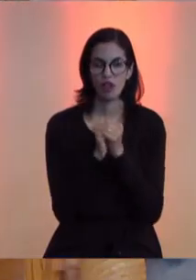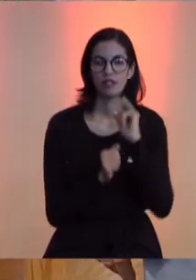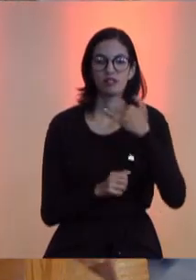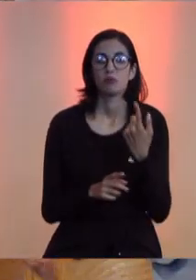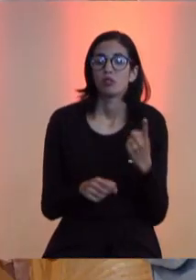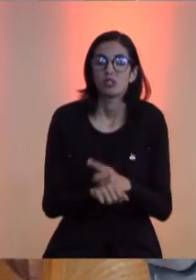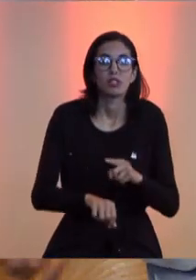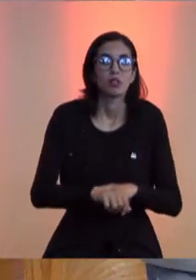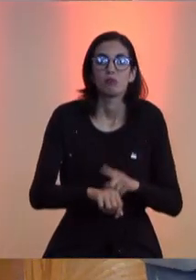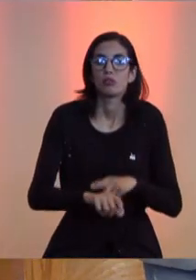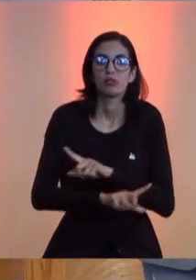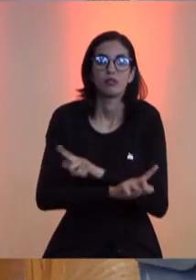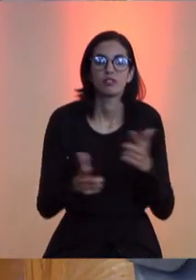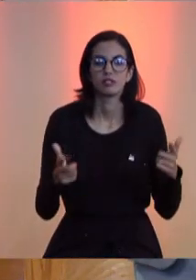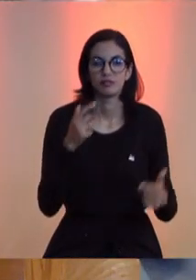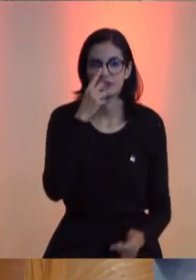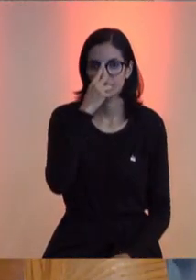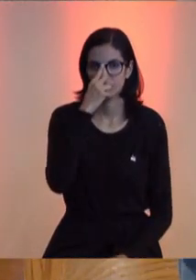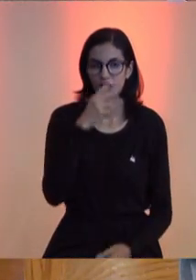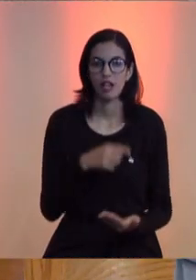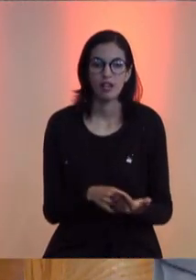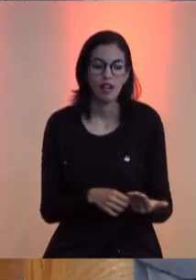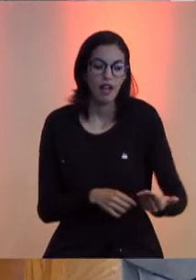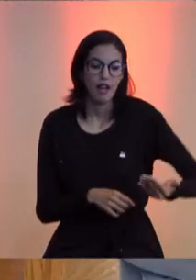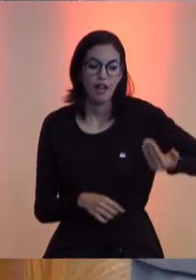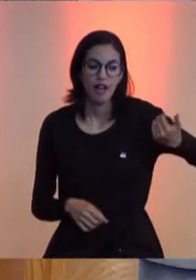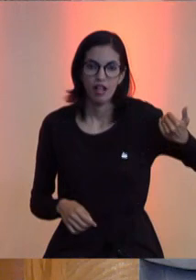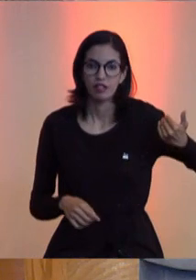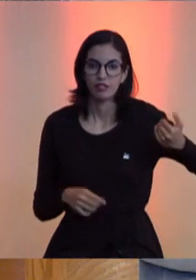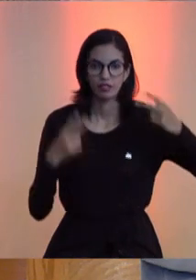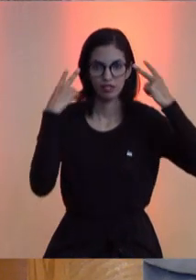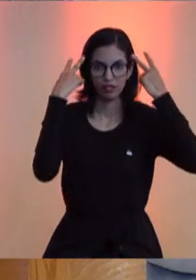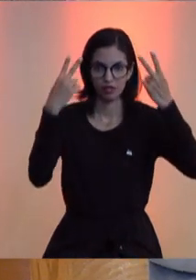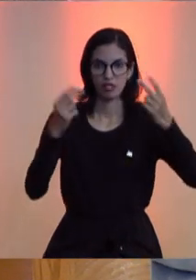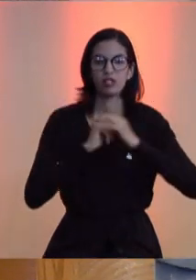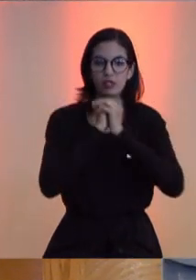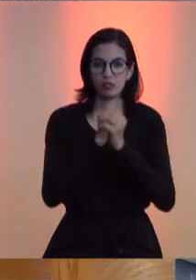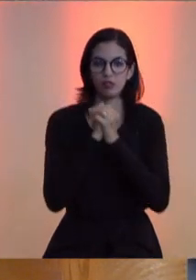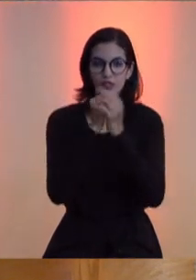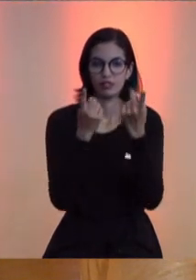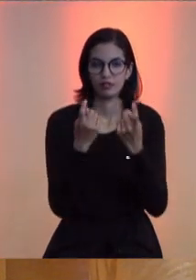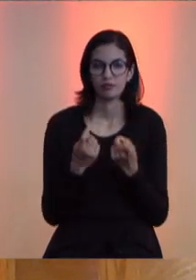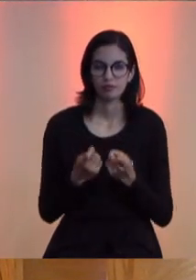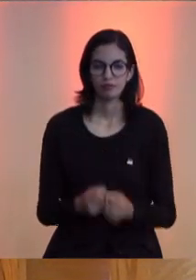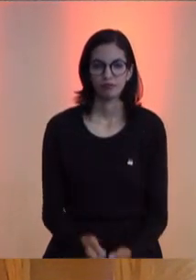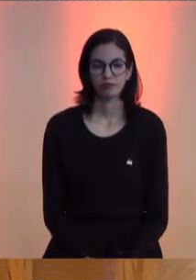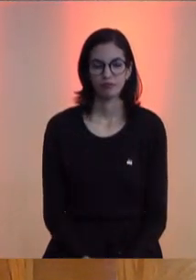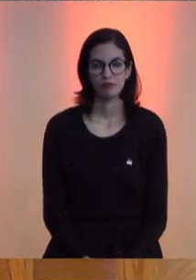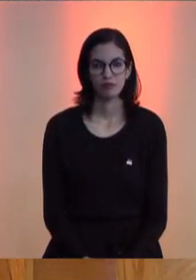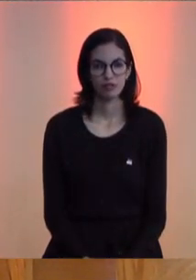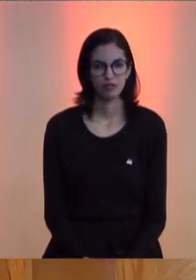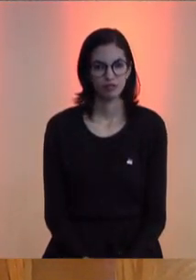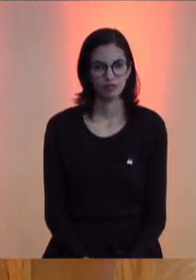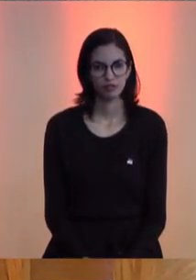pray at the beginning of the day. Tienes que orar al comienzo del día. You begin with a prayer. You end up with a prayer. You begin with